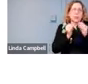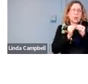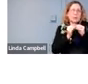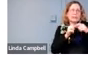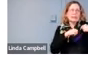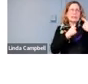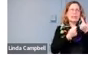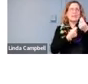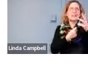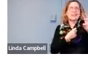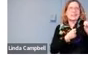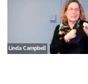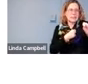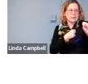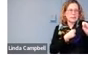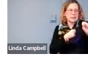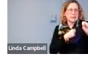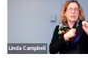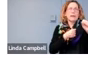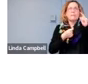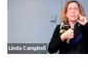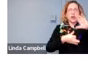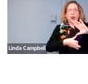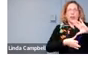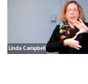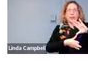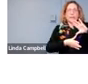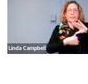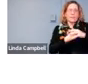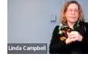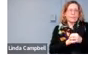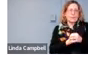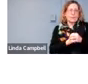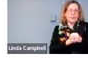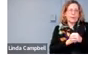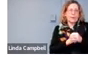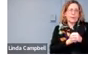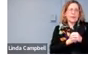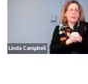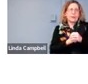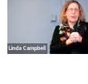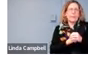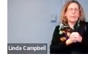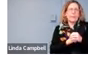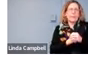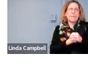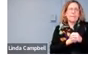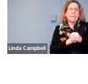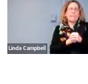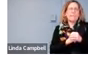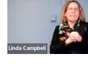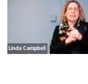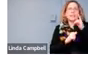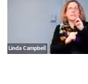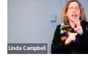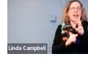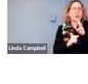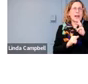$307 billion since the 1960s, and that is looking at North America alone.